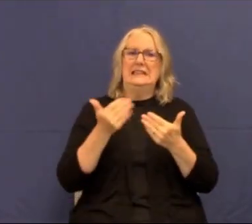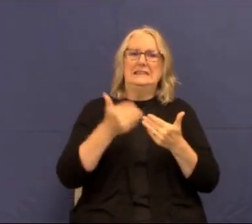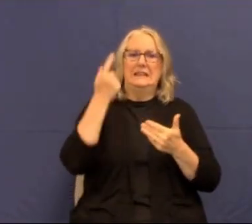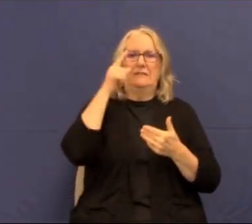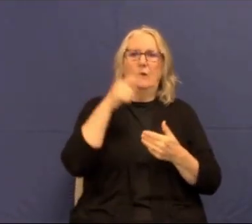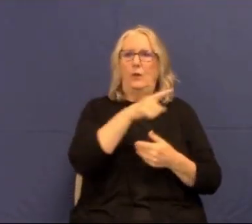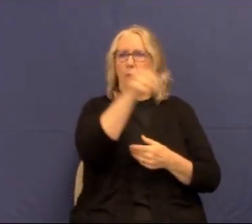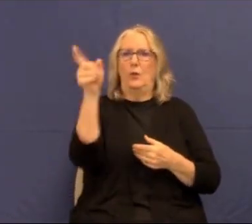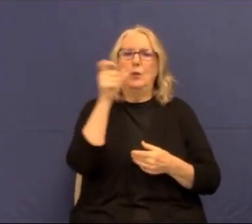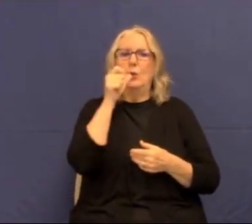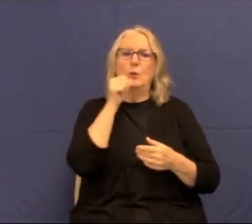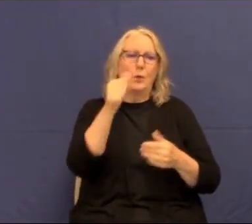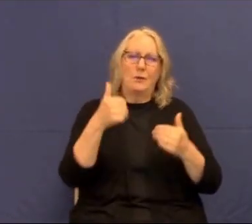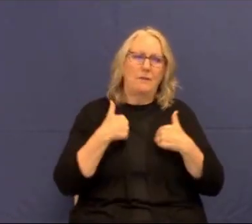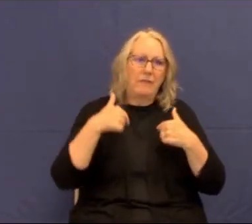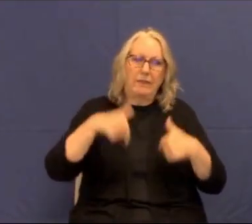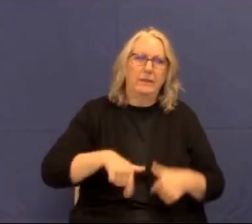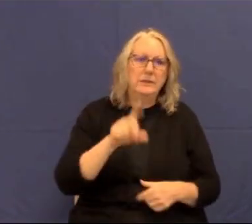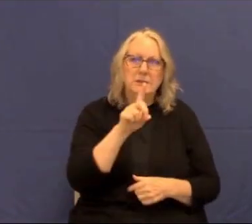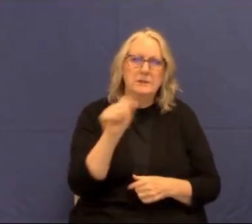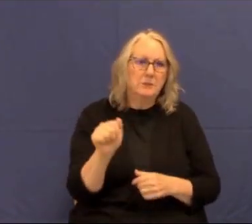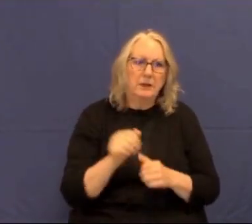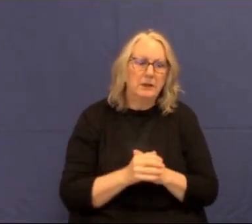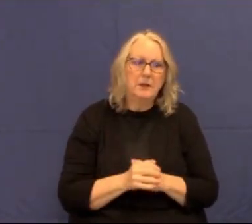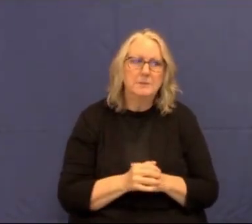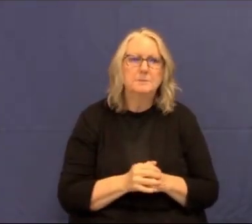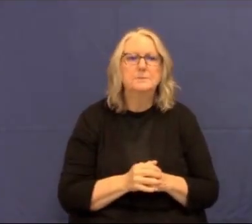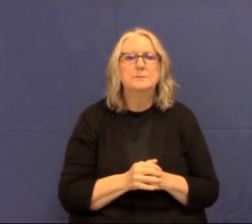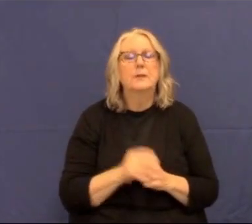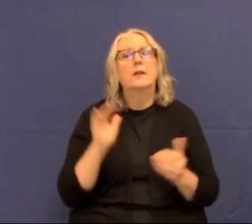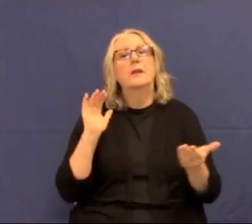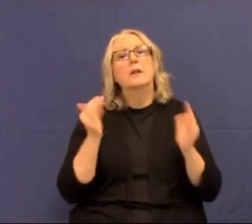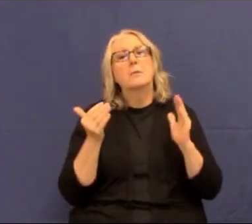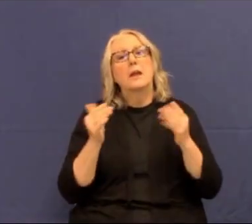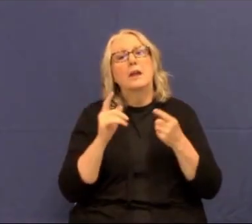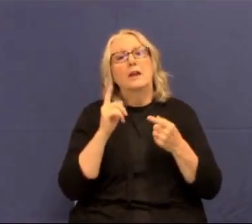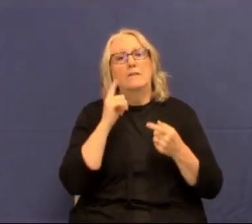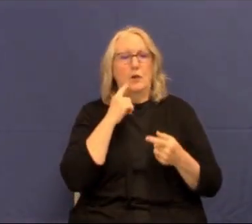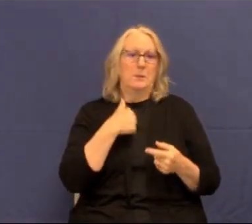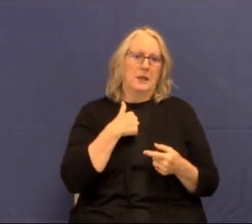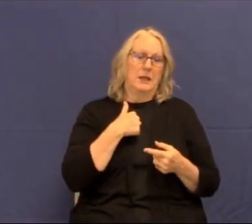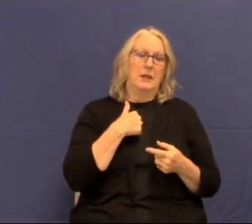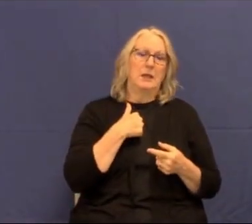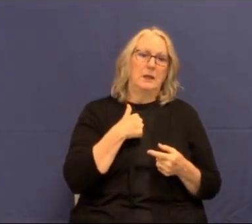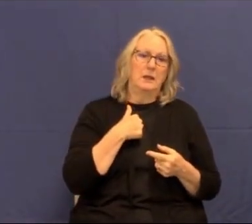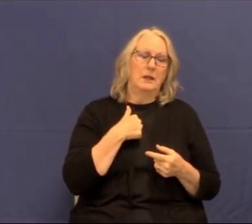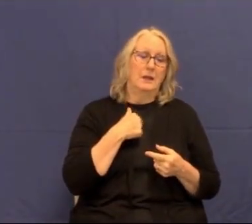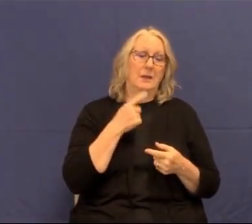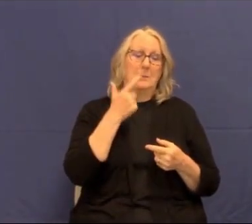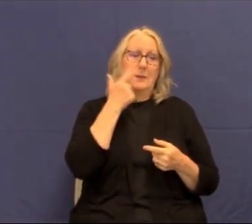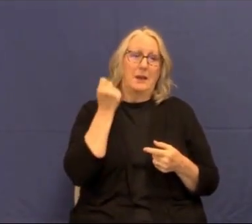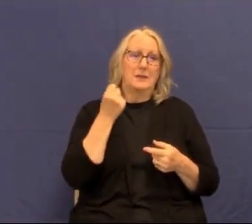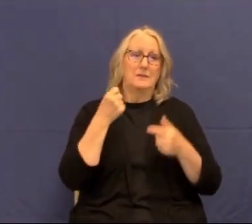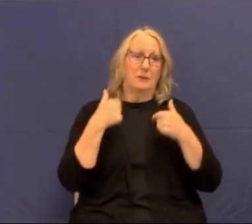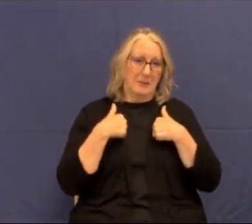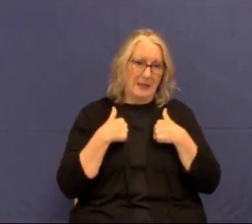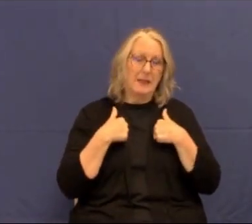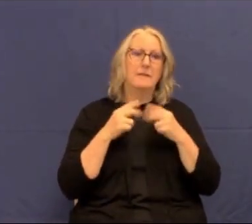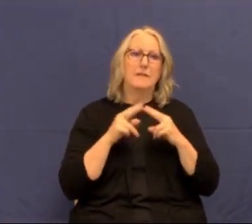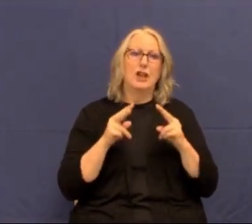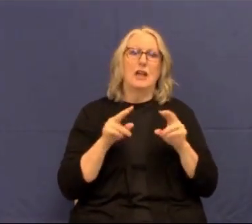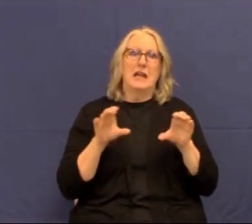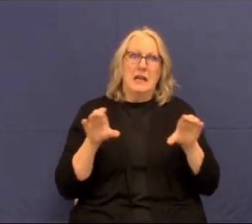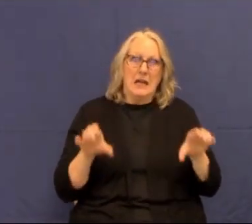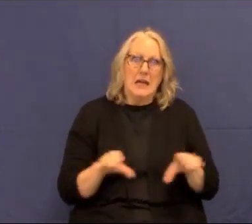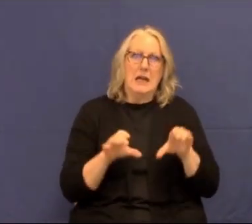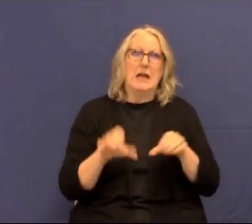comes relatively easy for people that don't have this disability compared for me. Whereas like